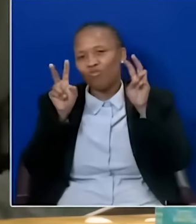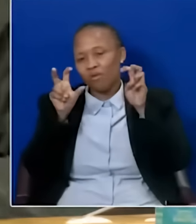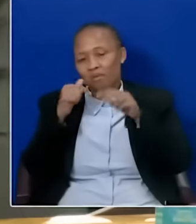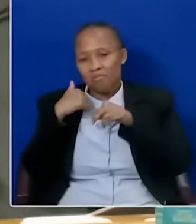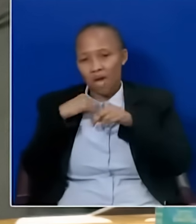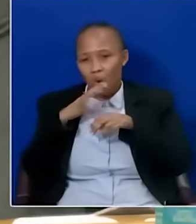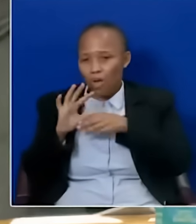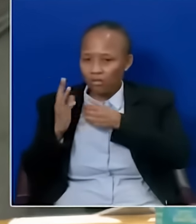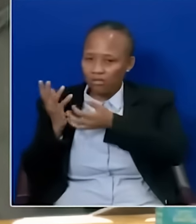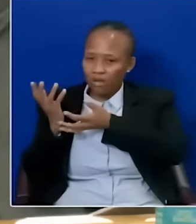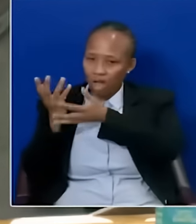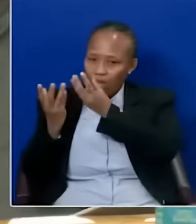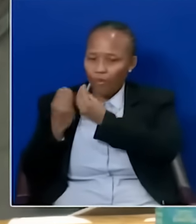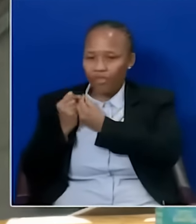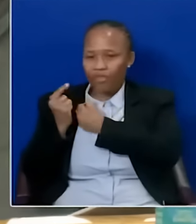the